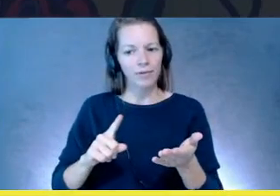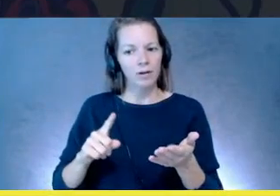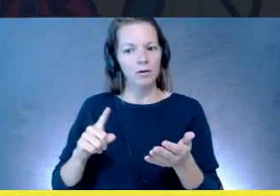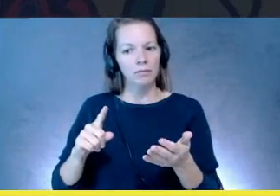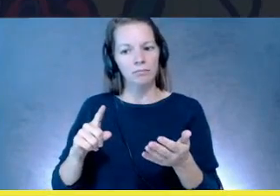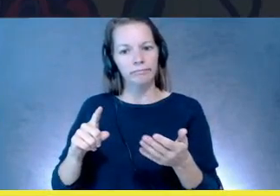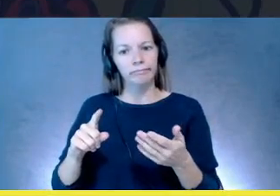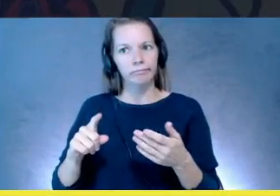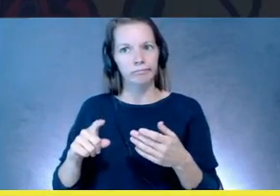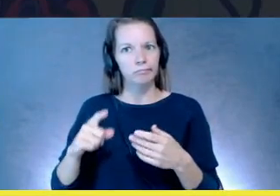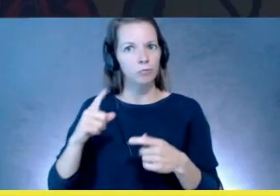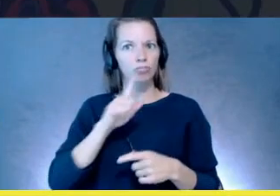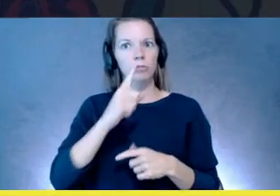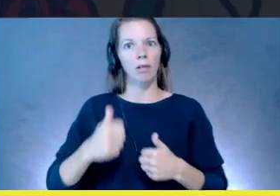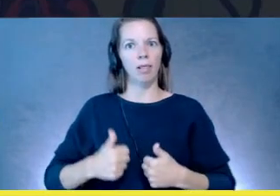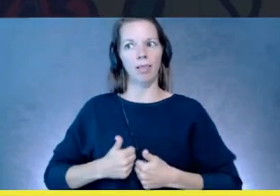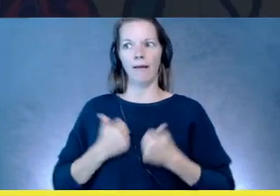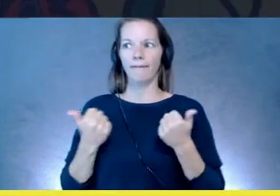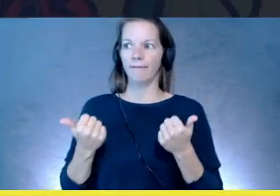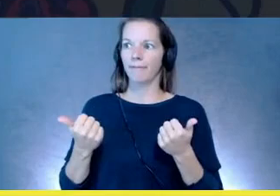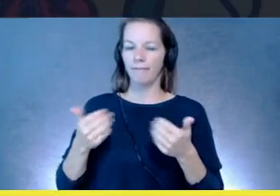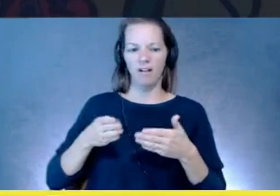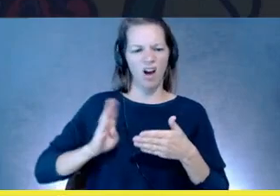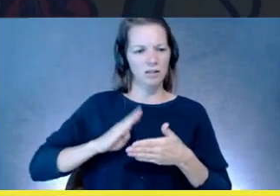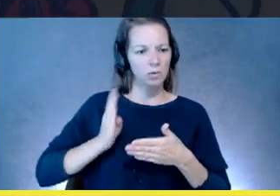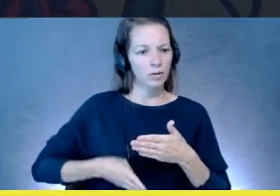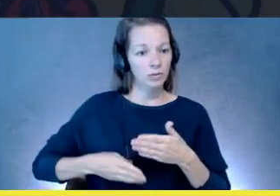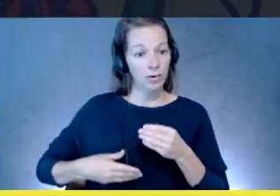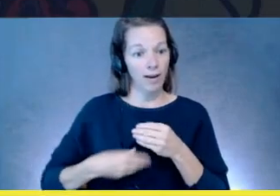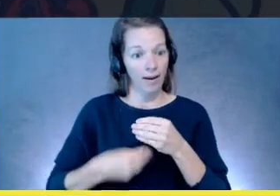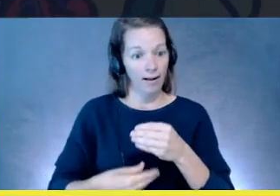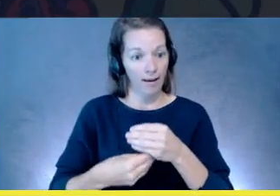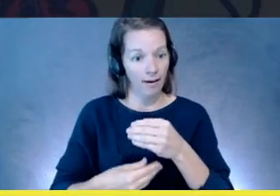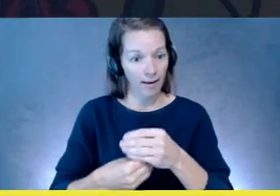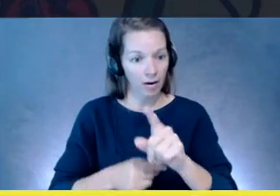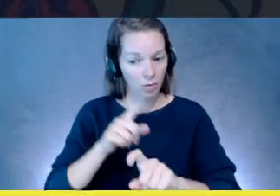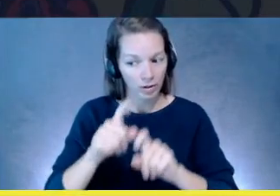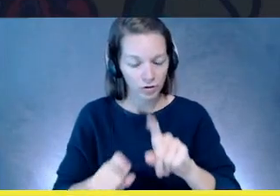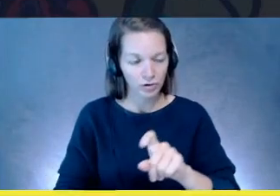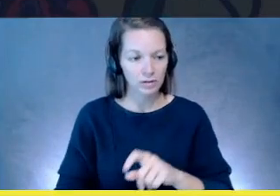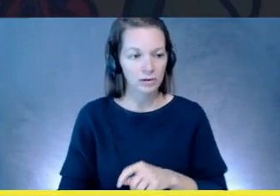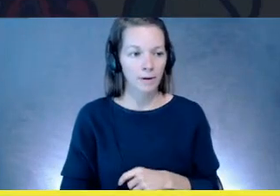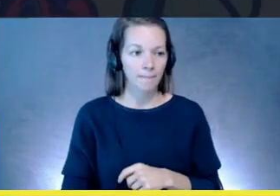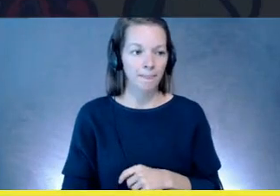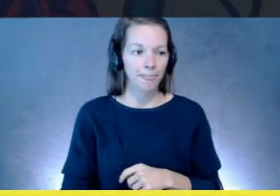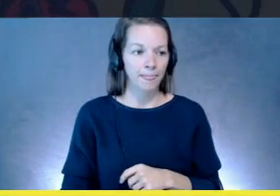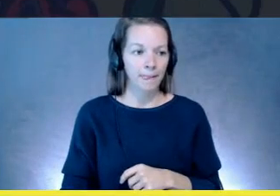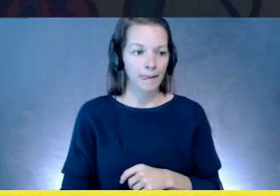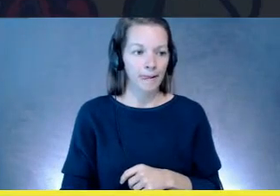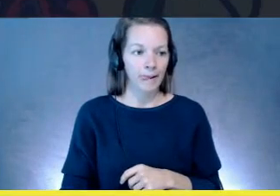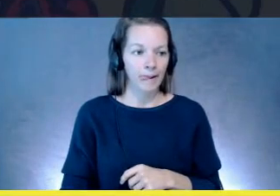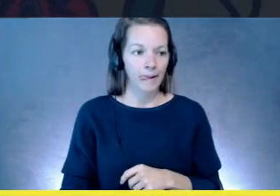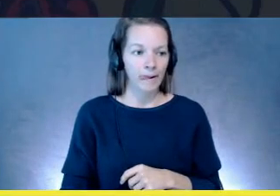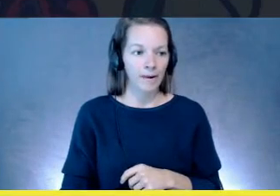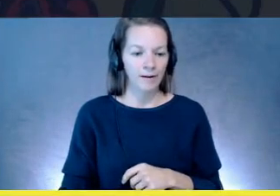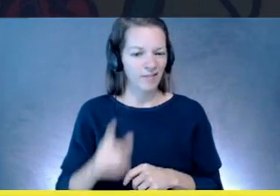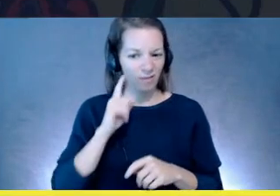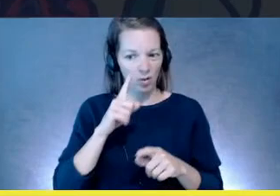of adding this many questions to kind of standard administrative data sets or public health surveillance